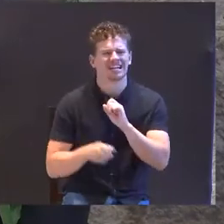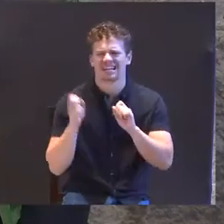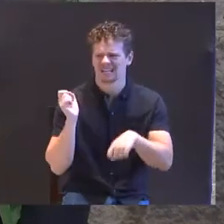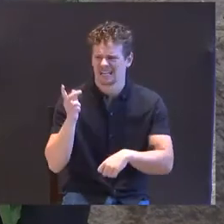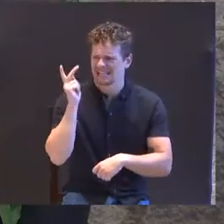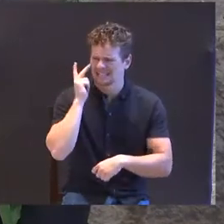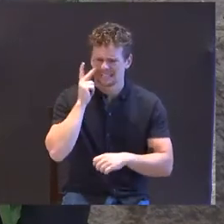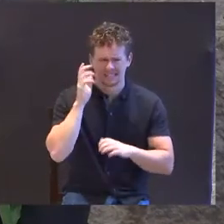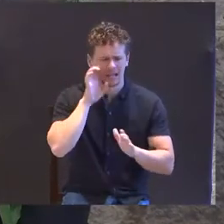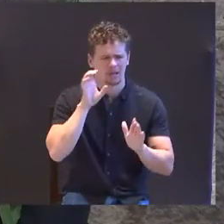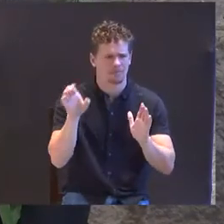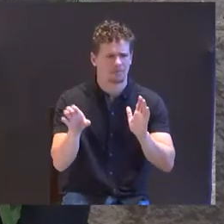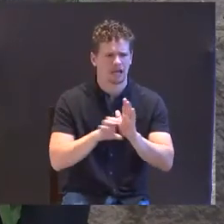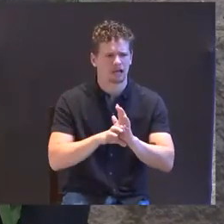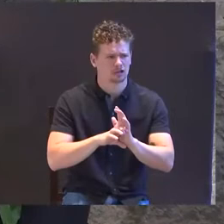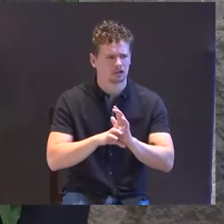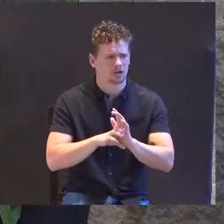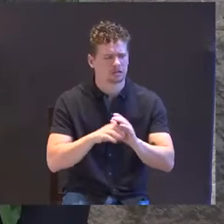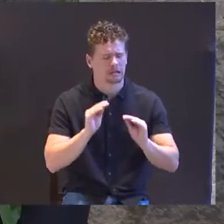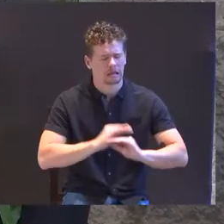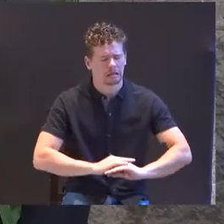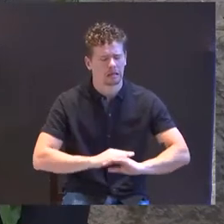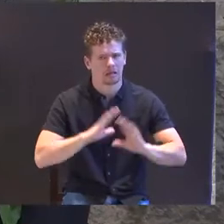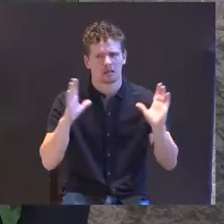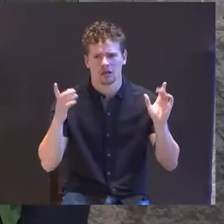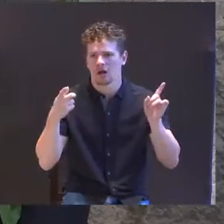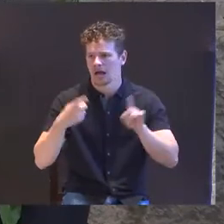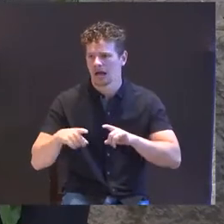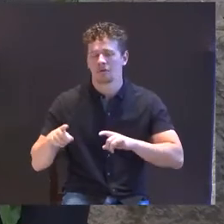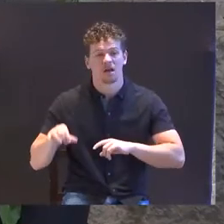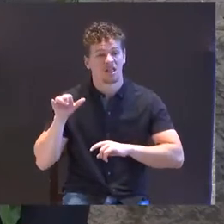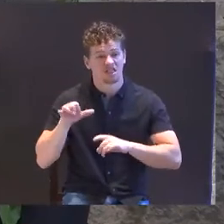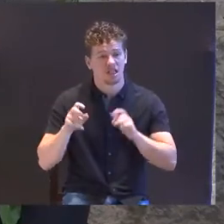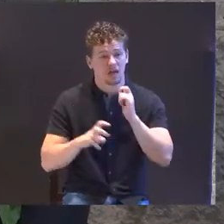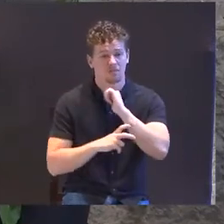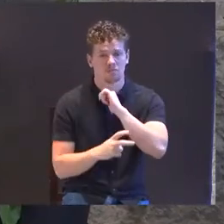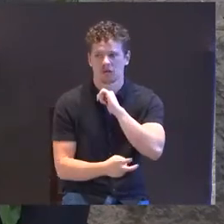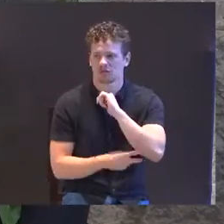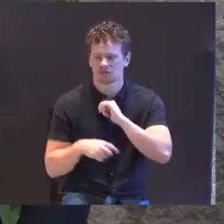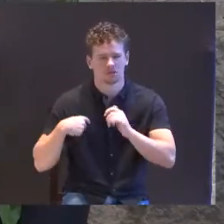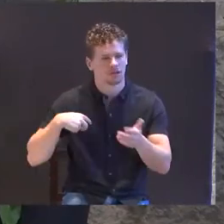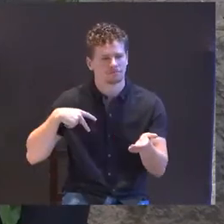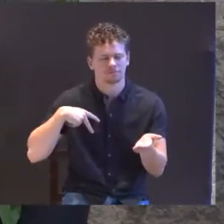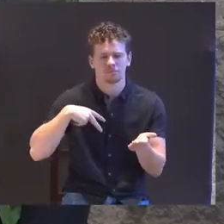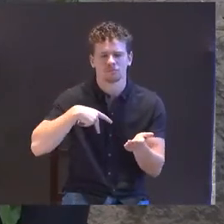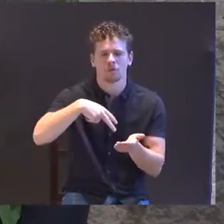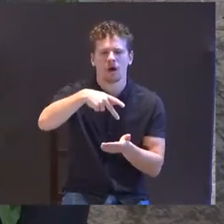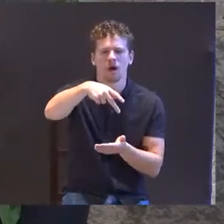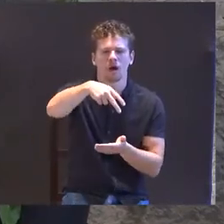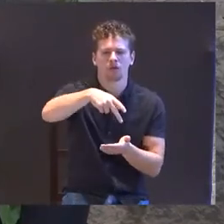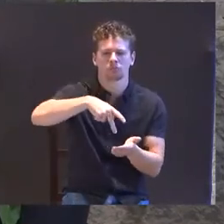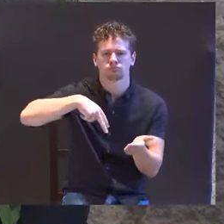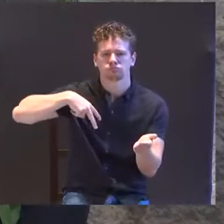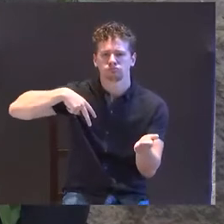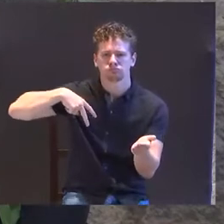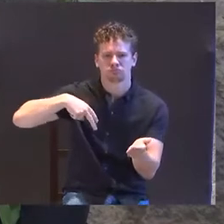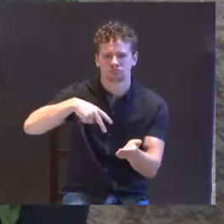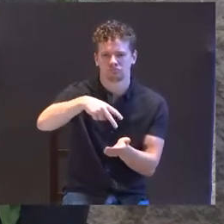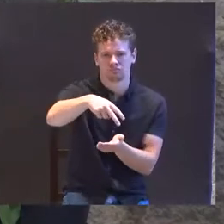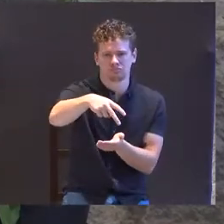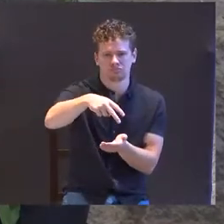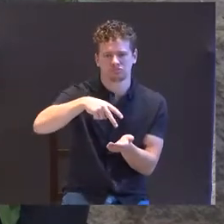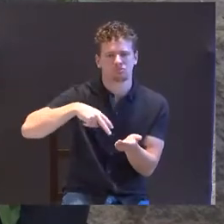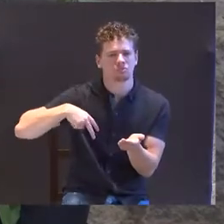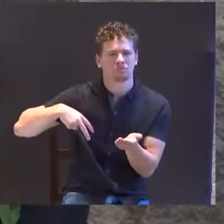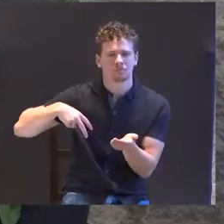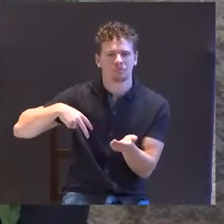happened that day. And as I've said, I've walked that bridge more than once in order to recapture or